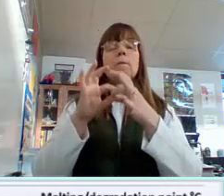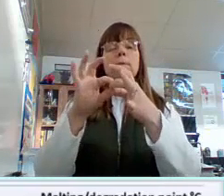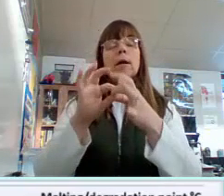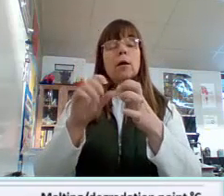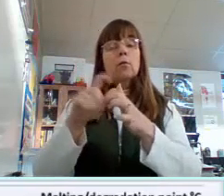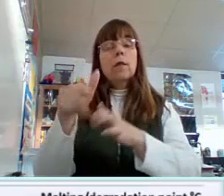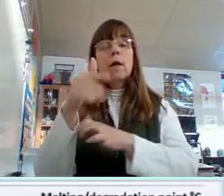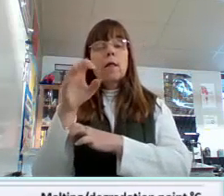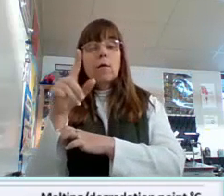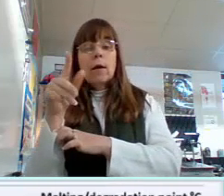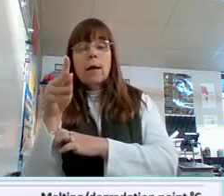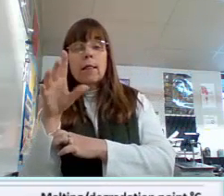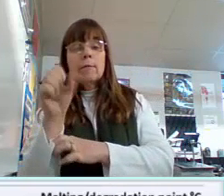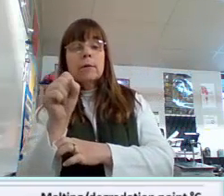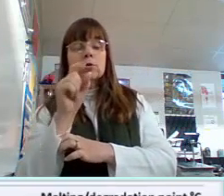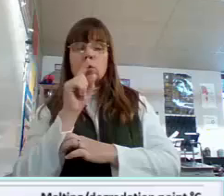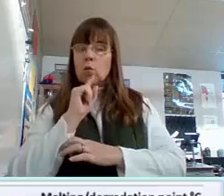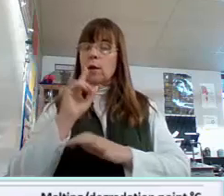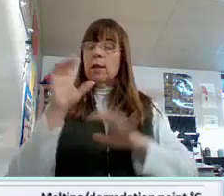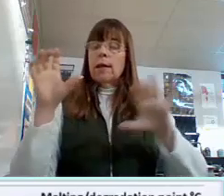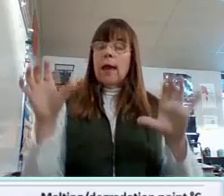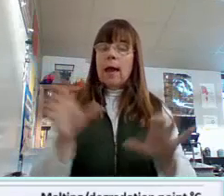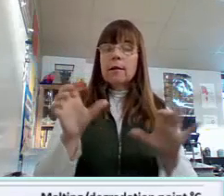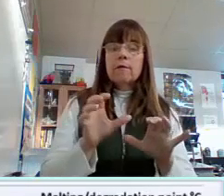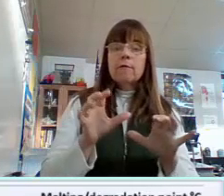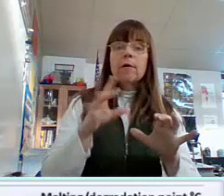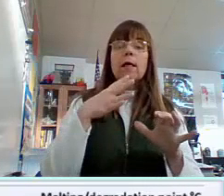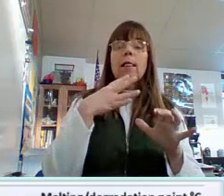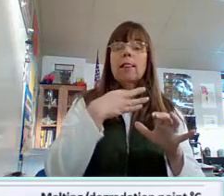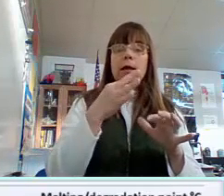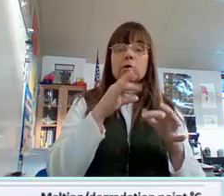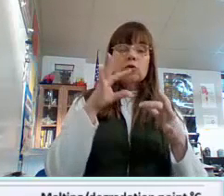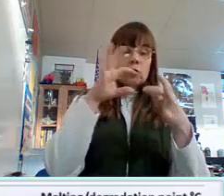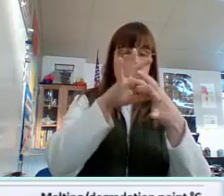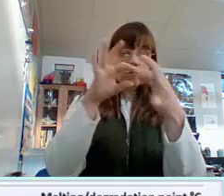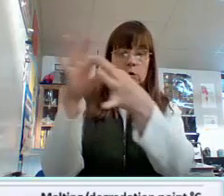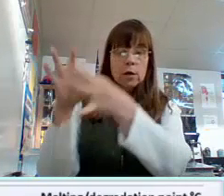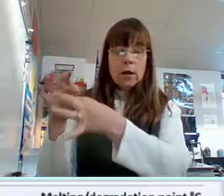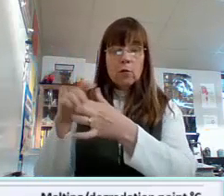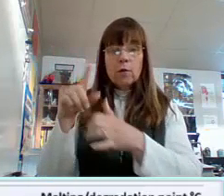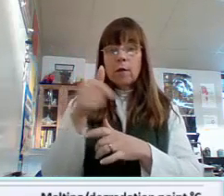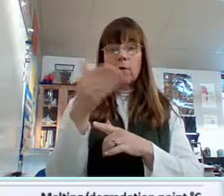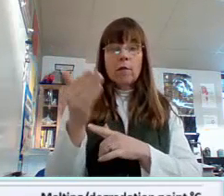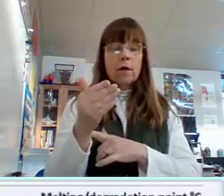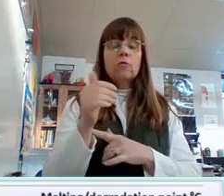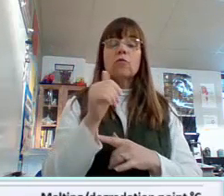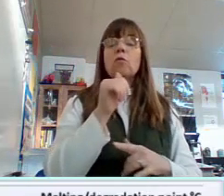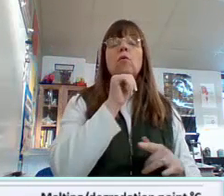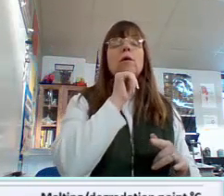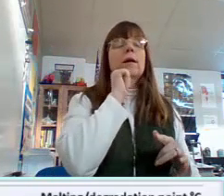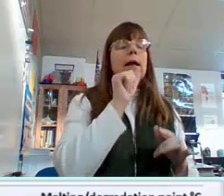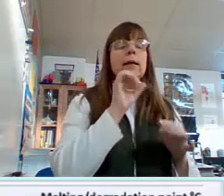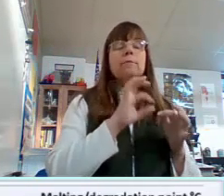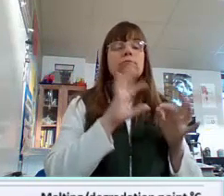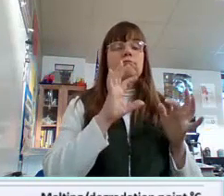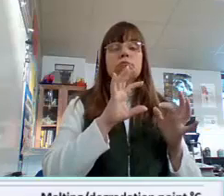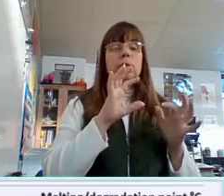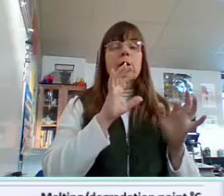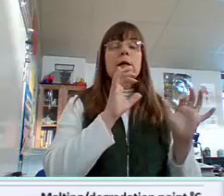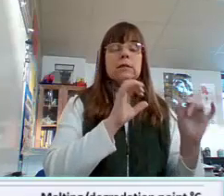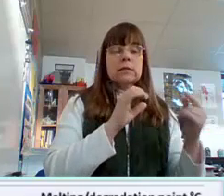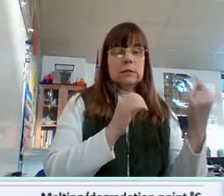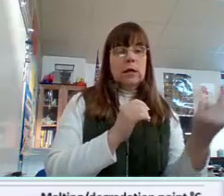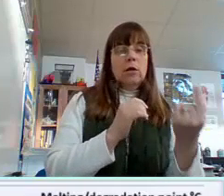chemicals. So if it's really active, it likes to bond with lots of different things and make lots of different chemicals. If it's not active, it likes to kind of